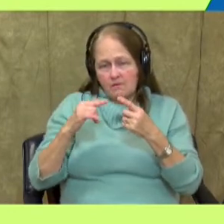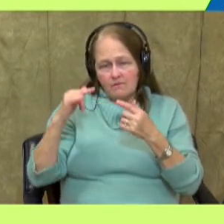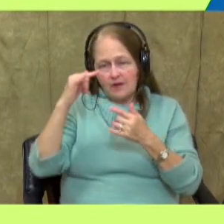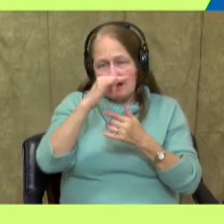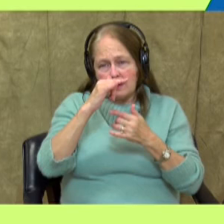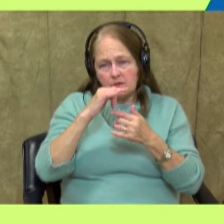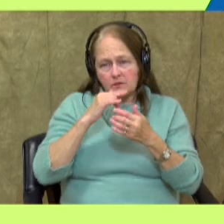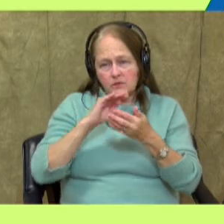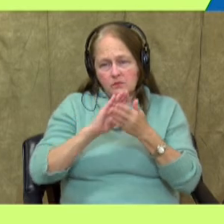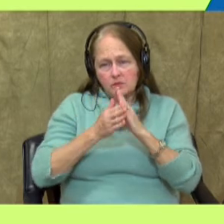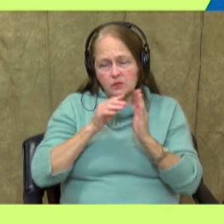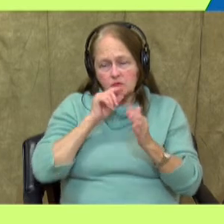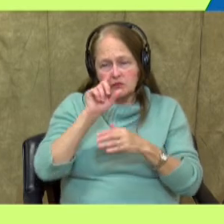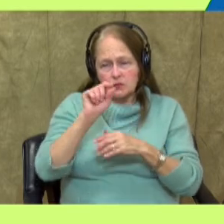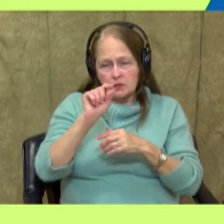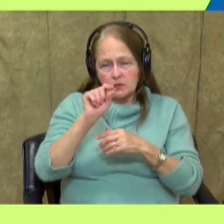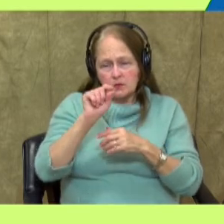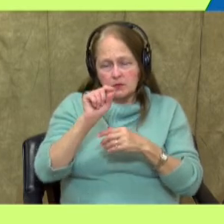20s.